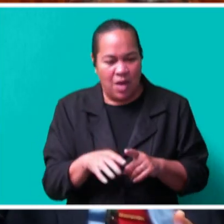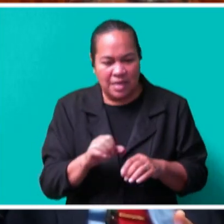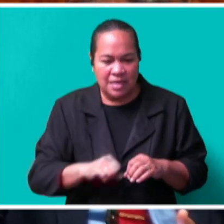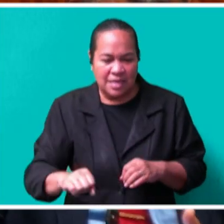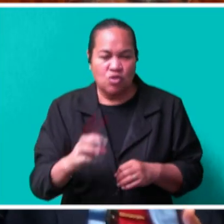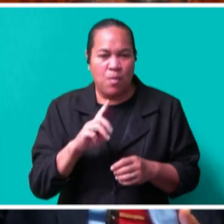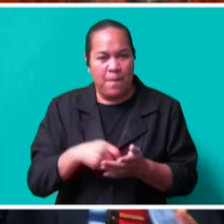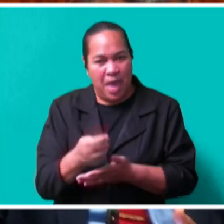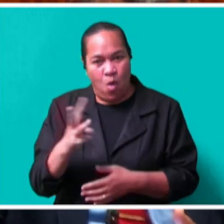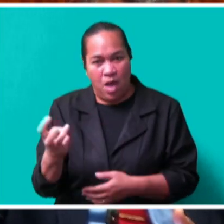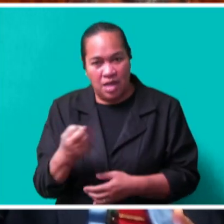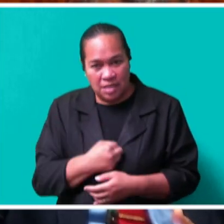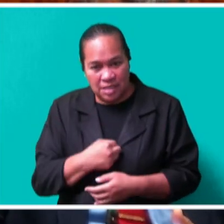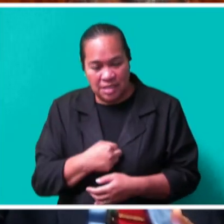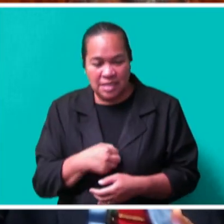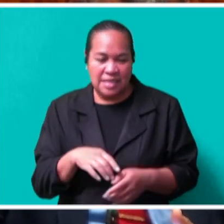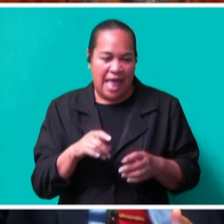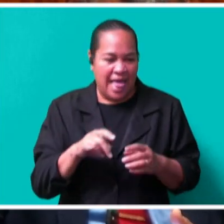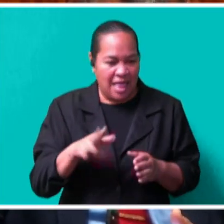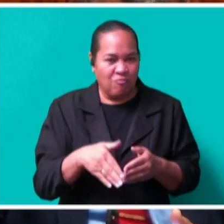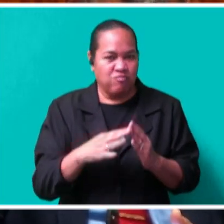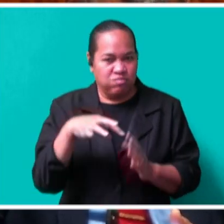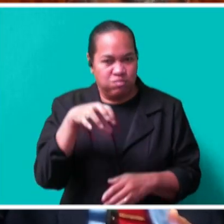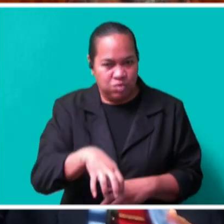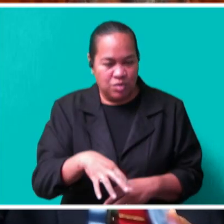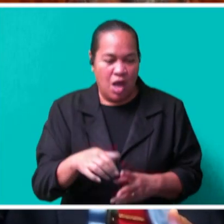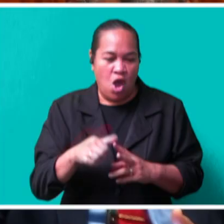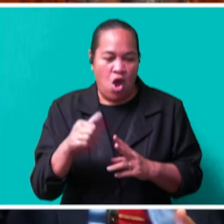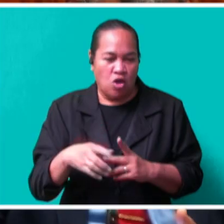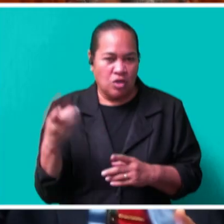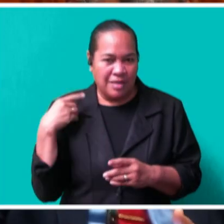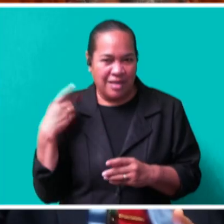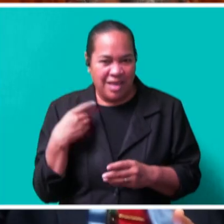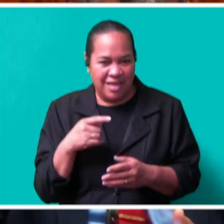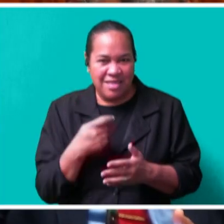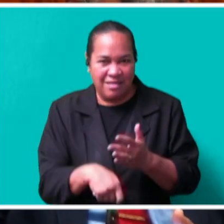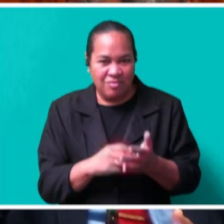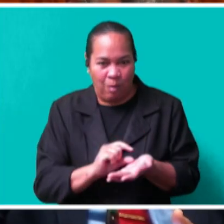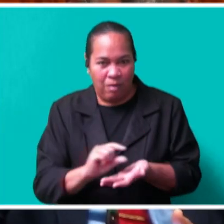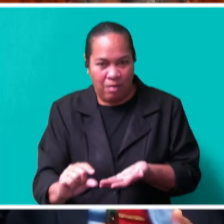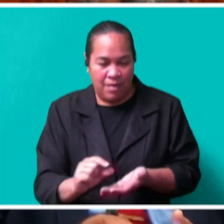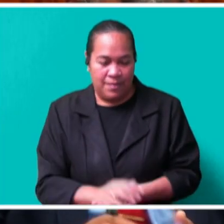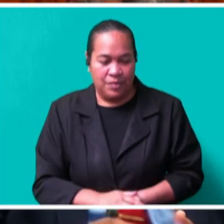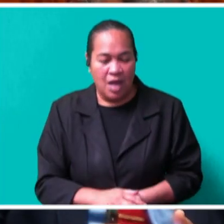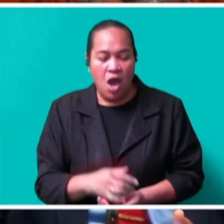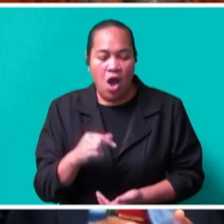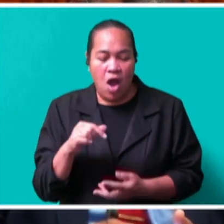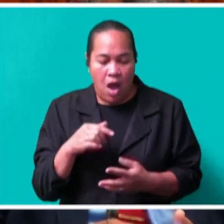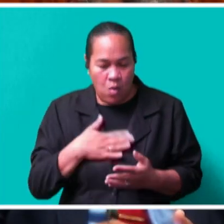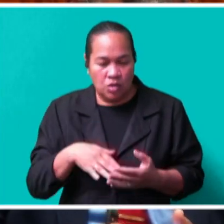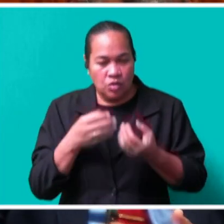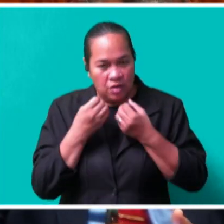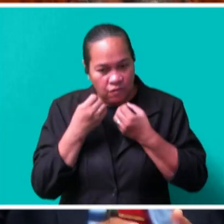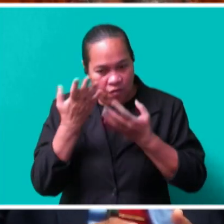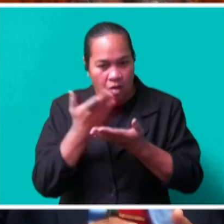salaries, vegetation services, and duty exemptions. Honourable Speaker, sir, I further informed this House